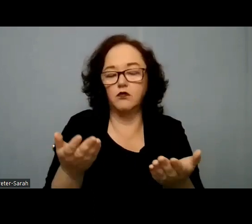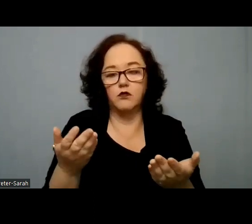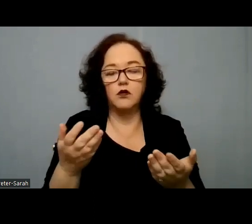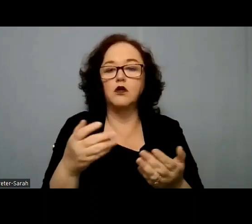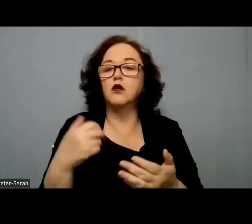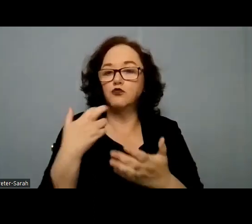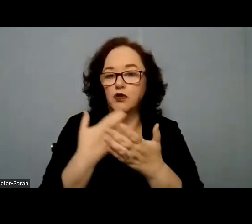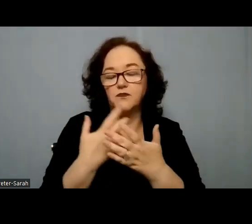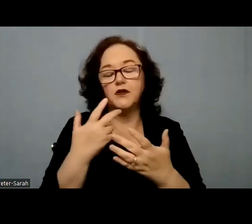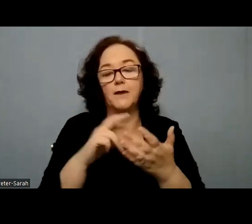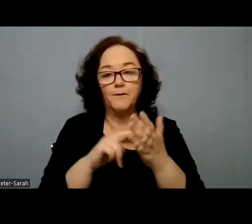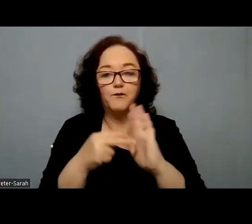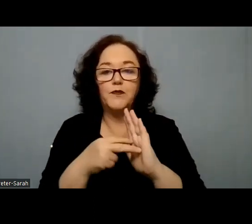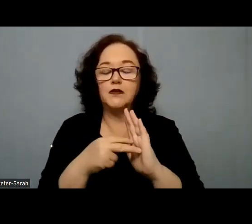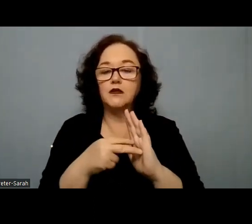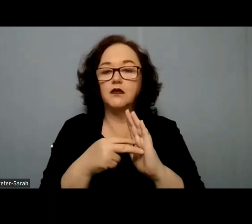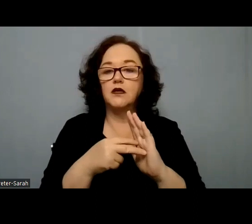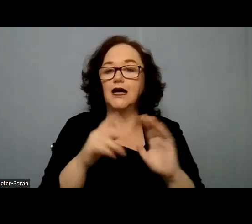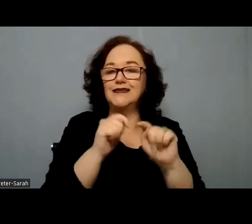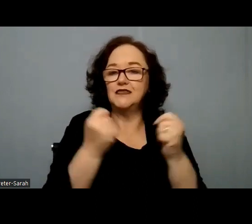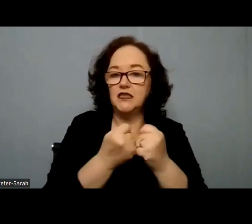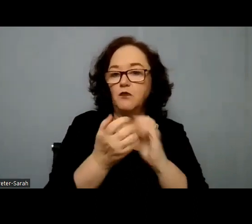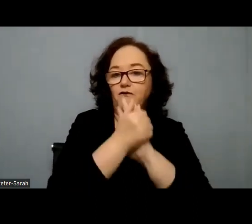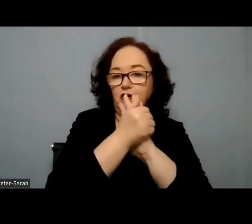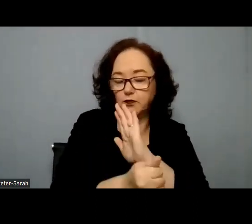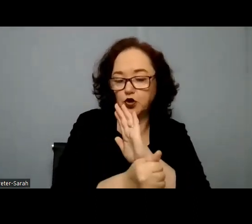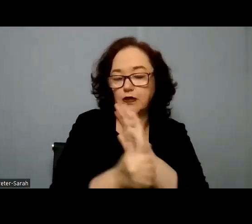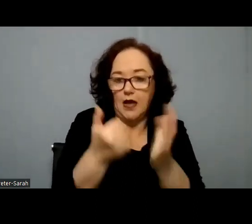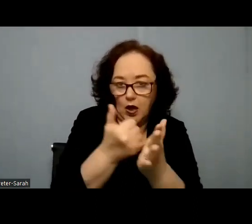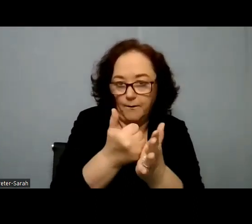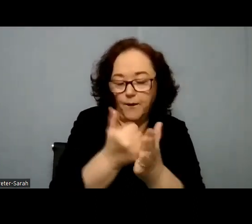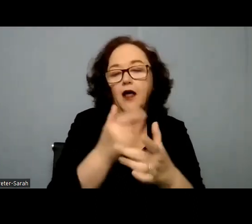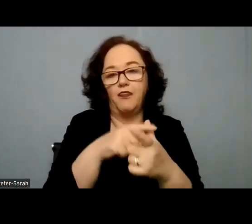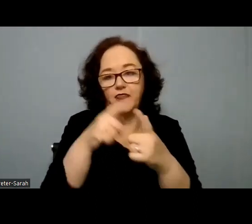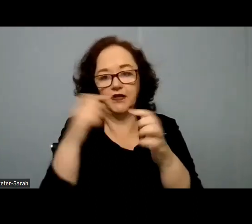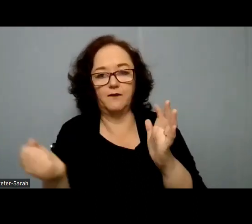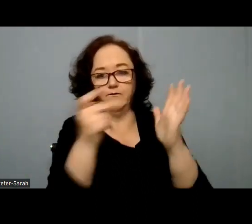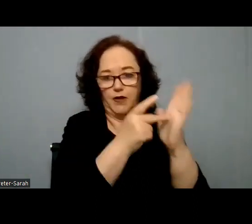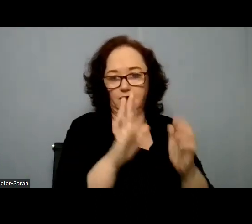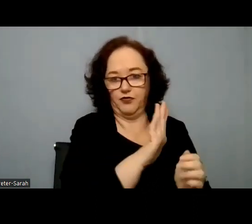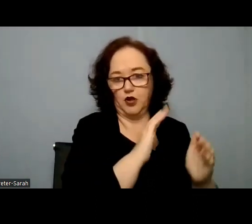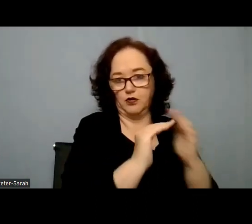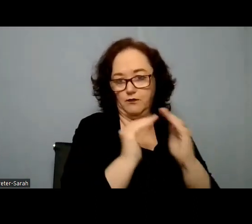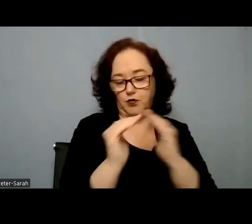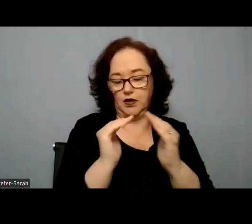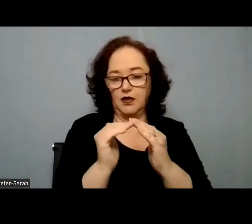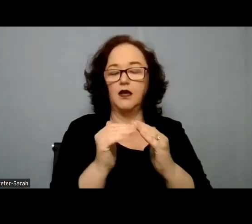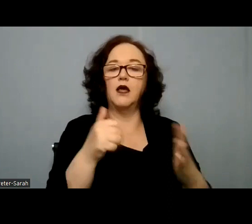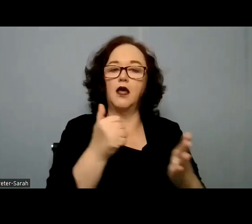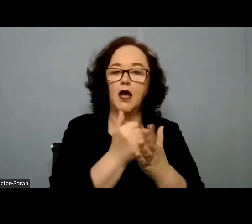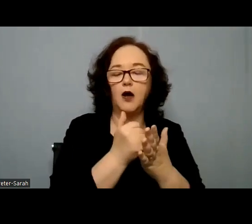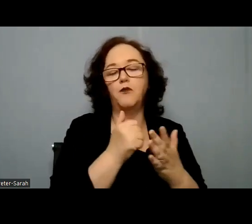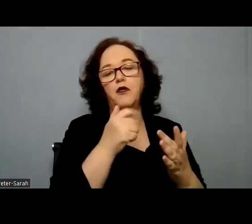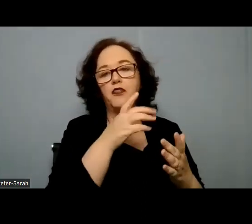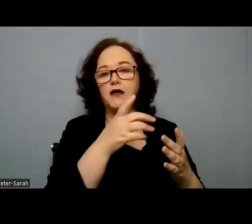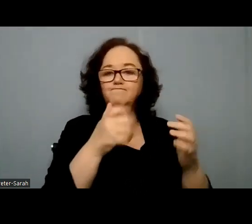a team of experts and return to their home community, fulfilling their dreams and thrive along those persons